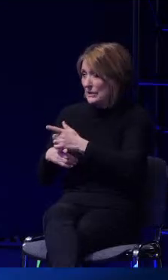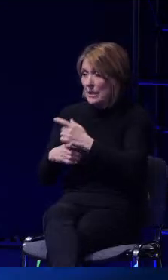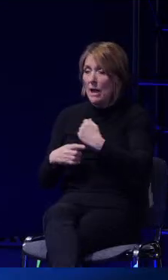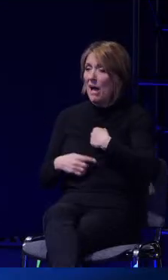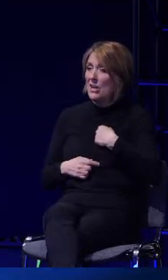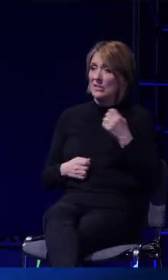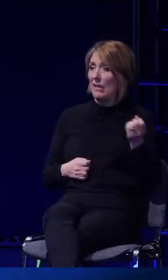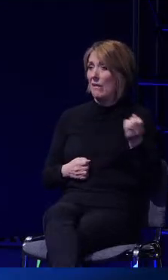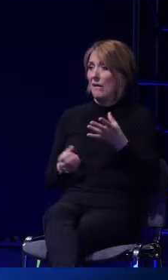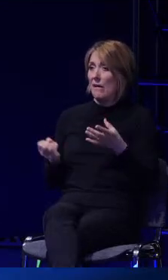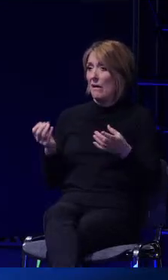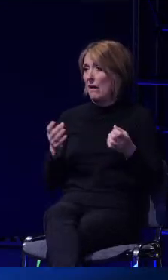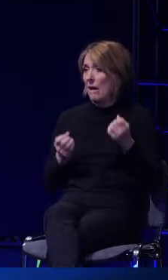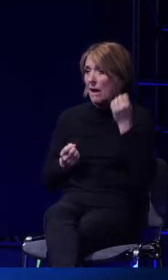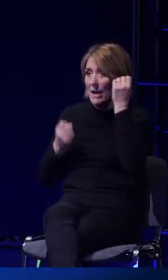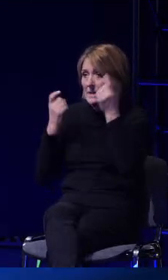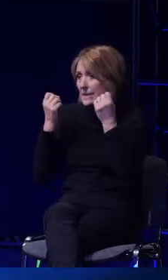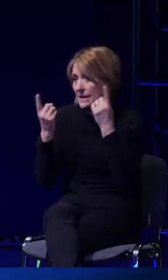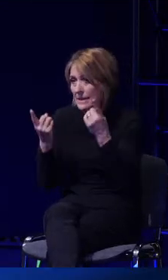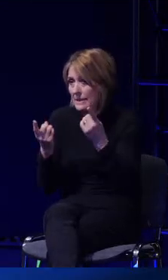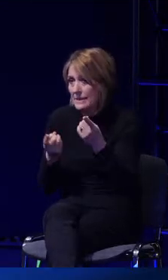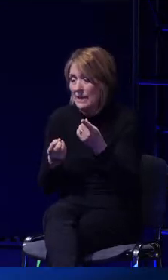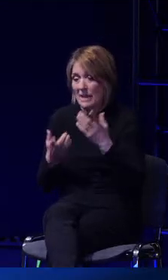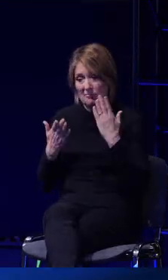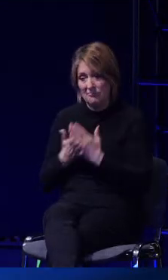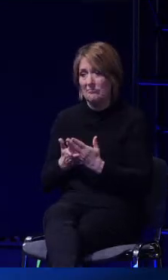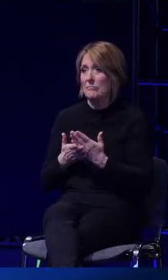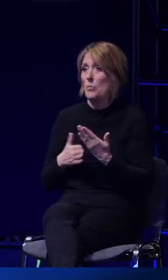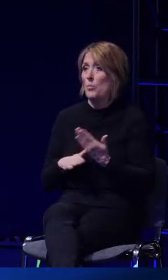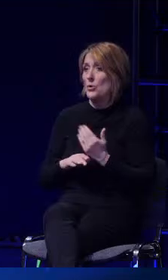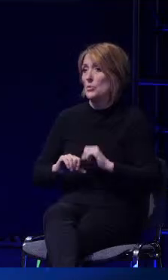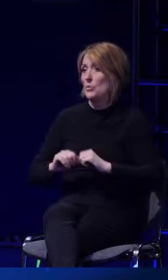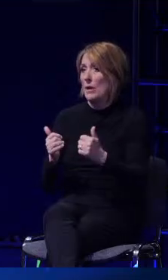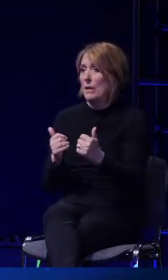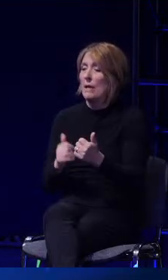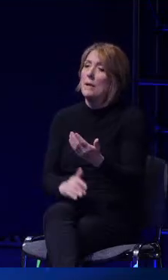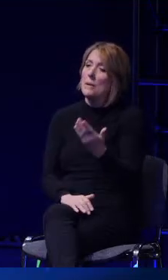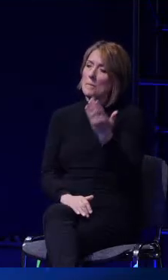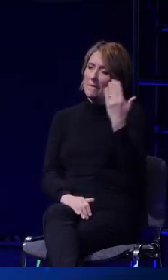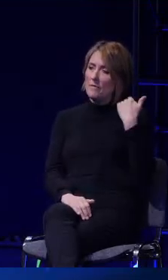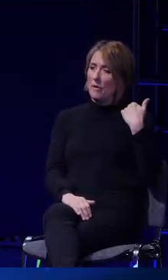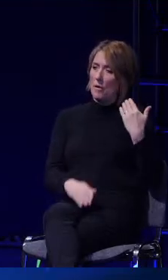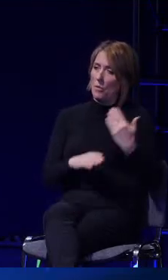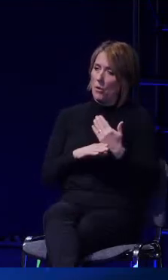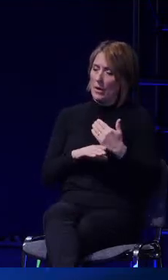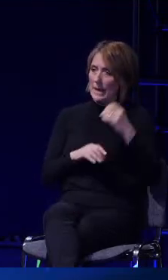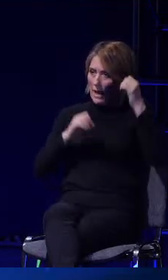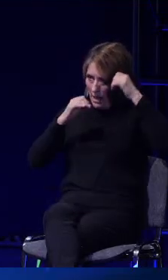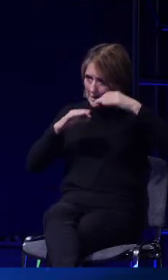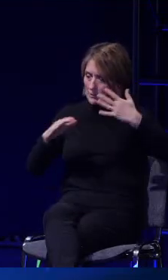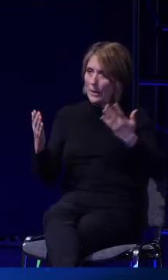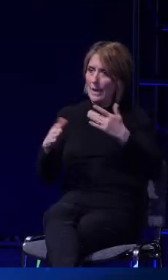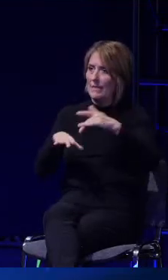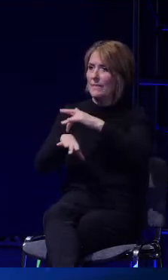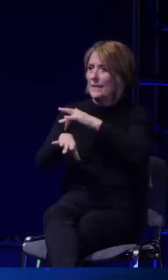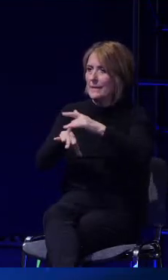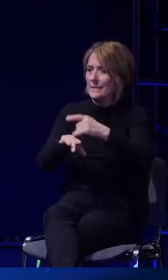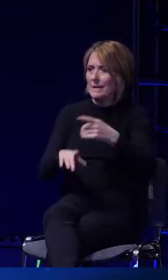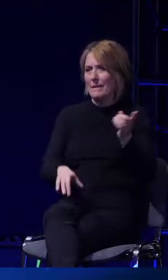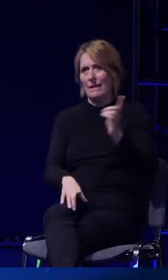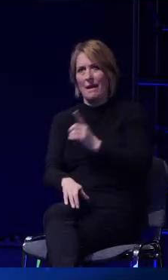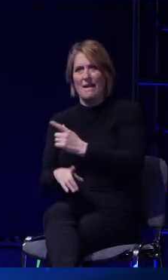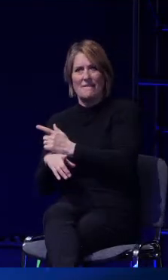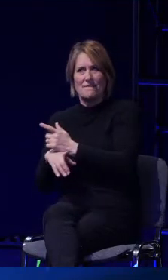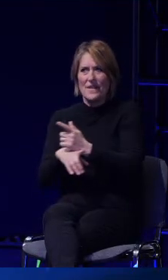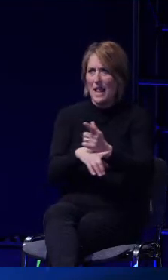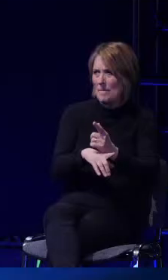just have it work. Like, it's I used to work in theatre lighting, and when I first came into film, I was like, you've got nothing. What's